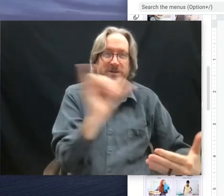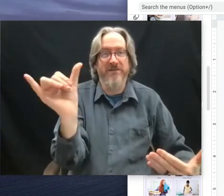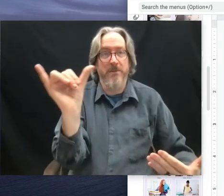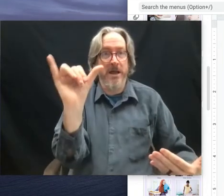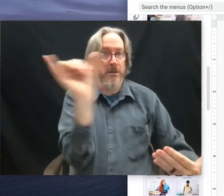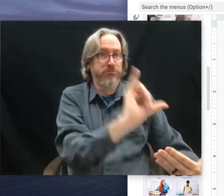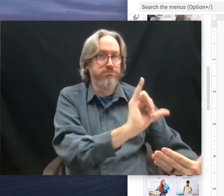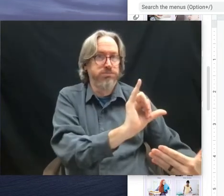give a bottle.